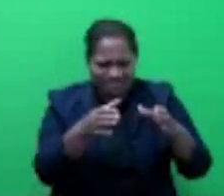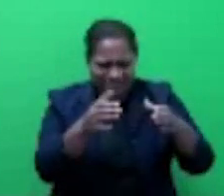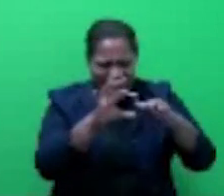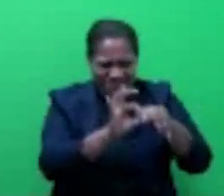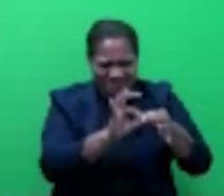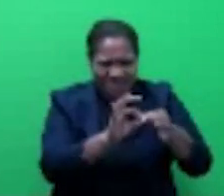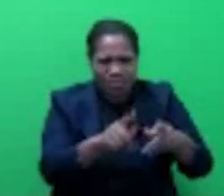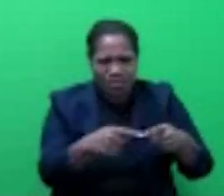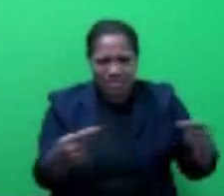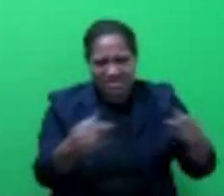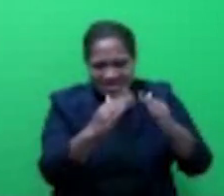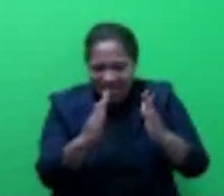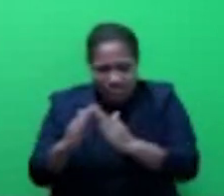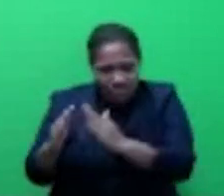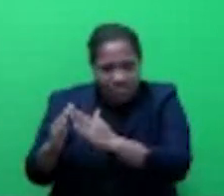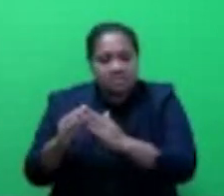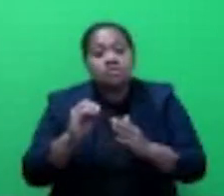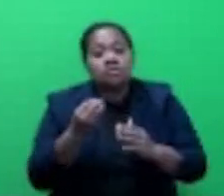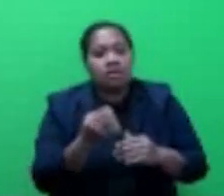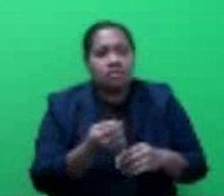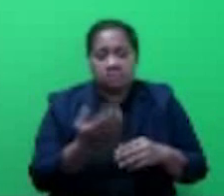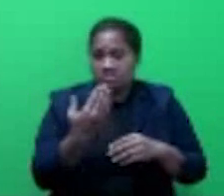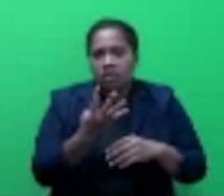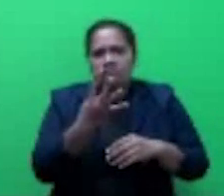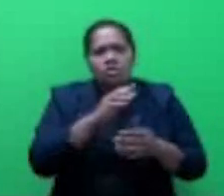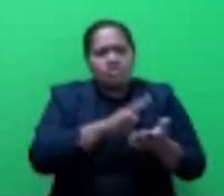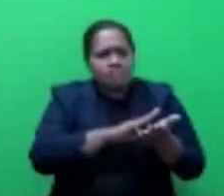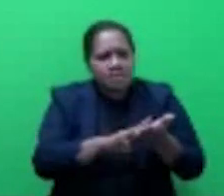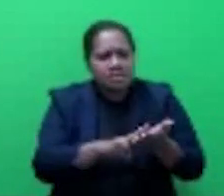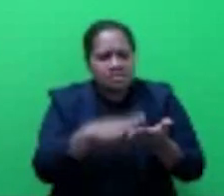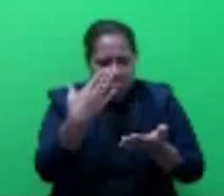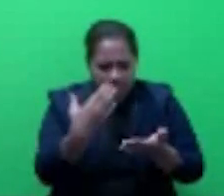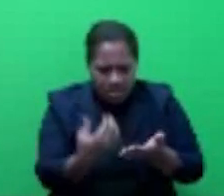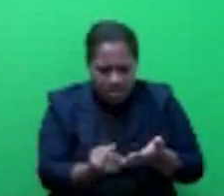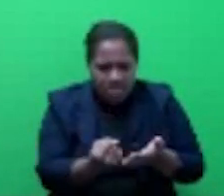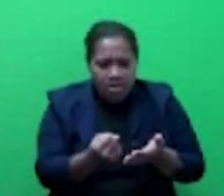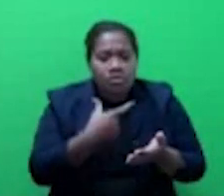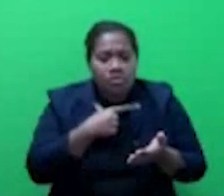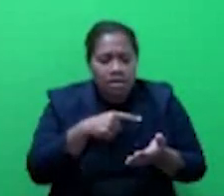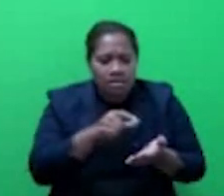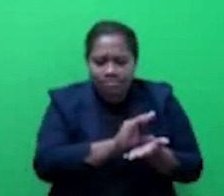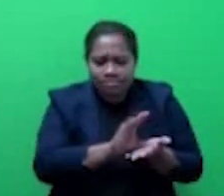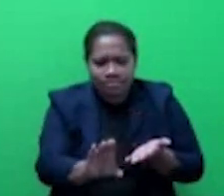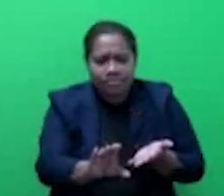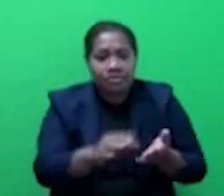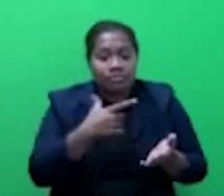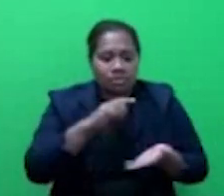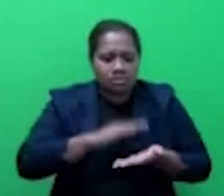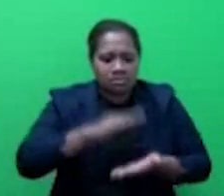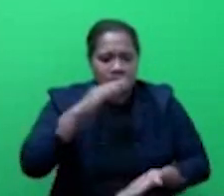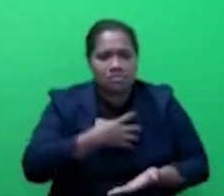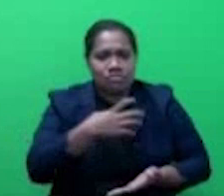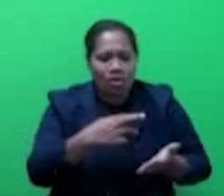in 2016 was $4 million as a result of increase in rental flats from 1,343 to